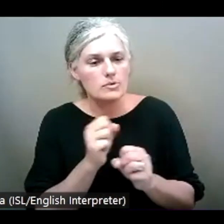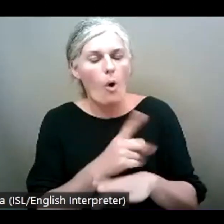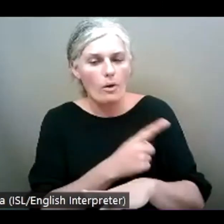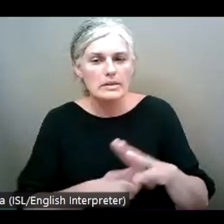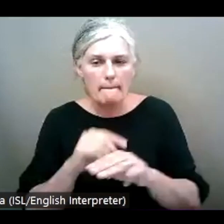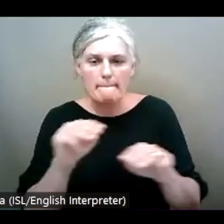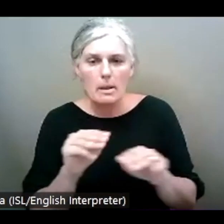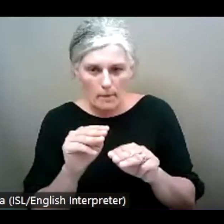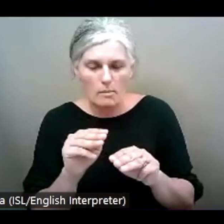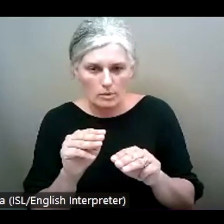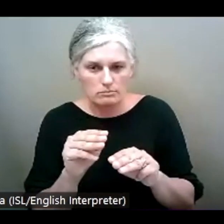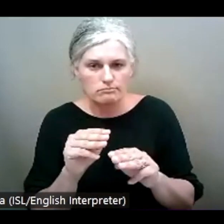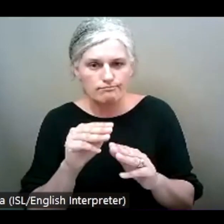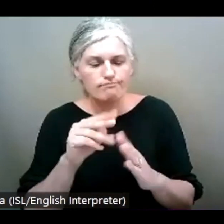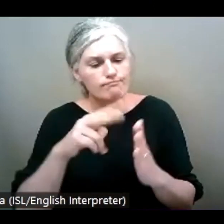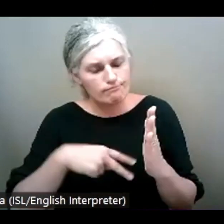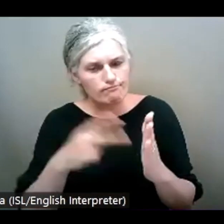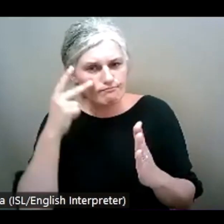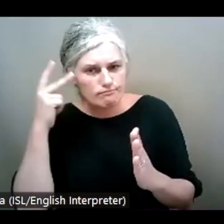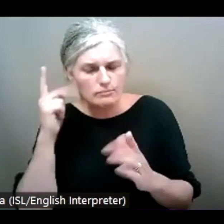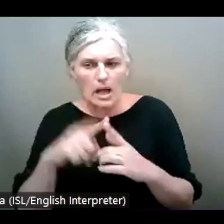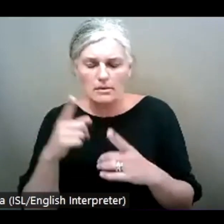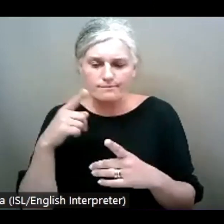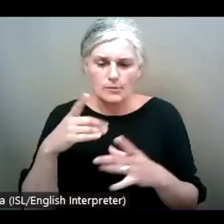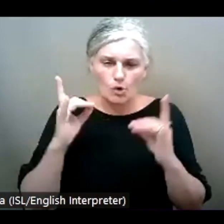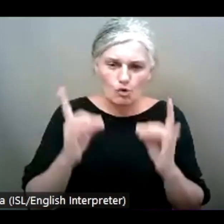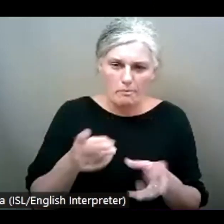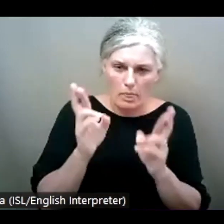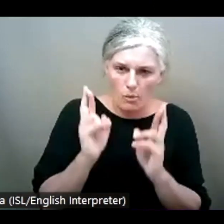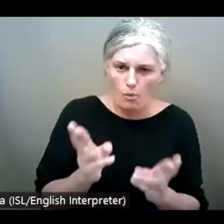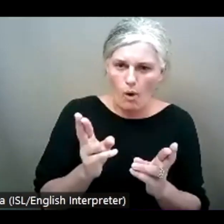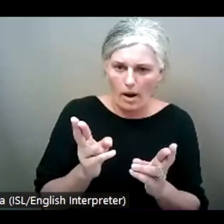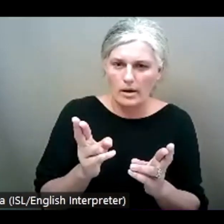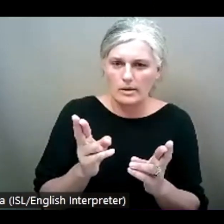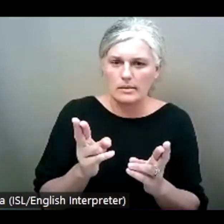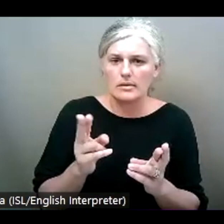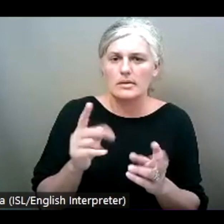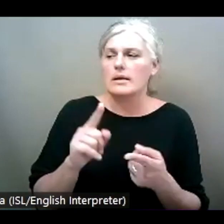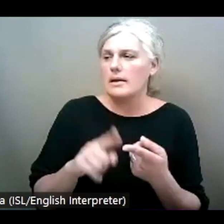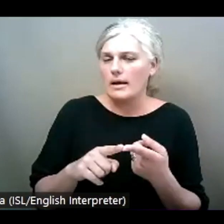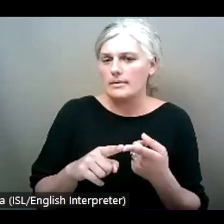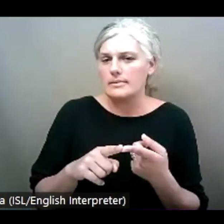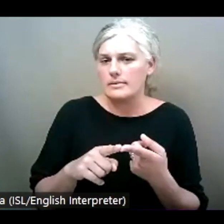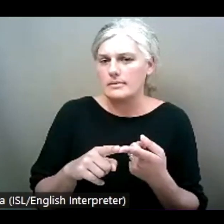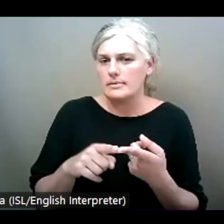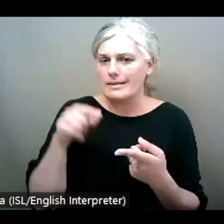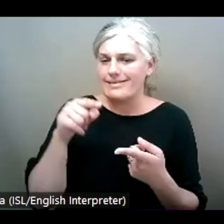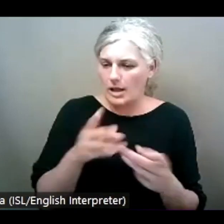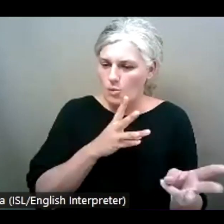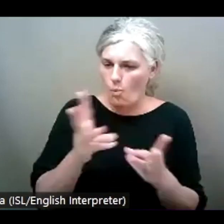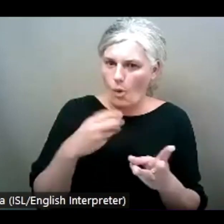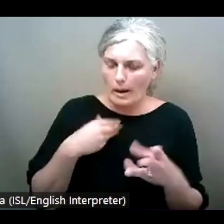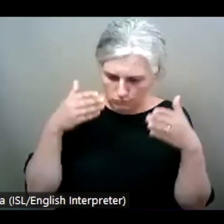people in looking at human rights and possible observatory. And that's the kind of work that